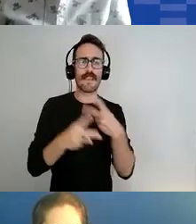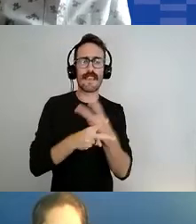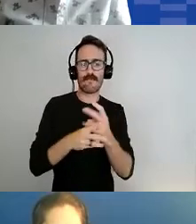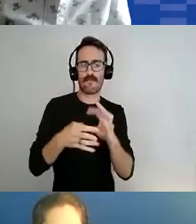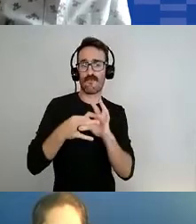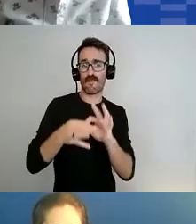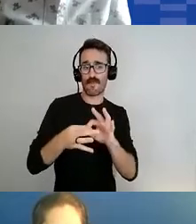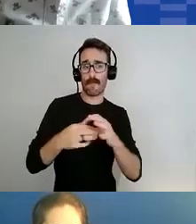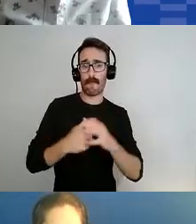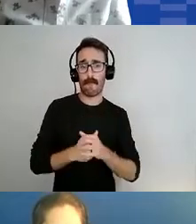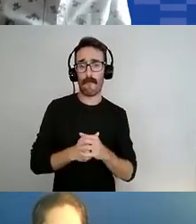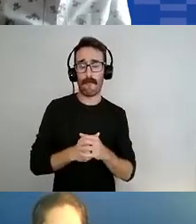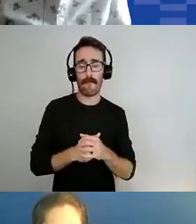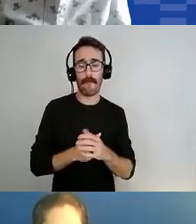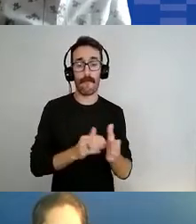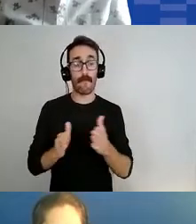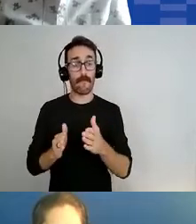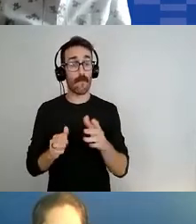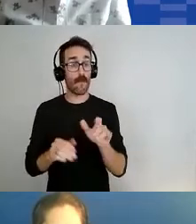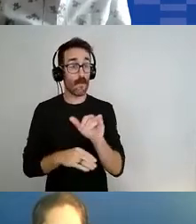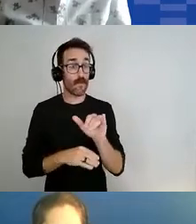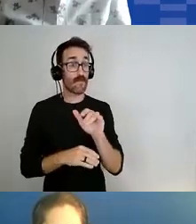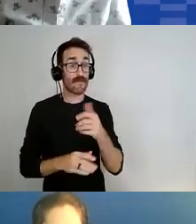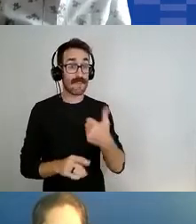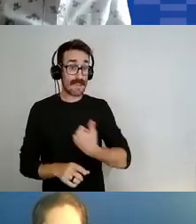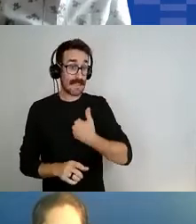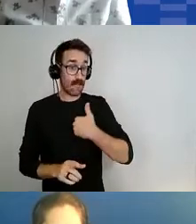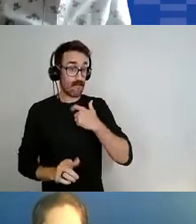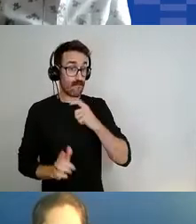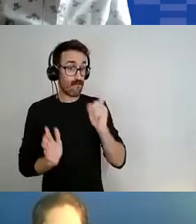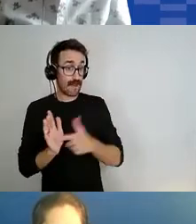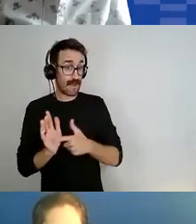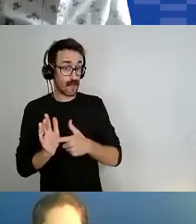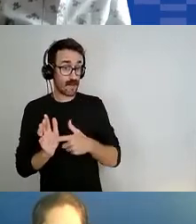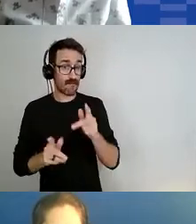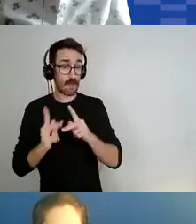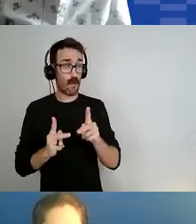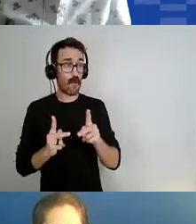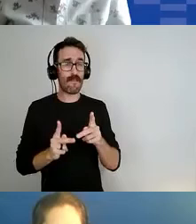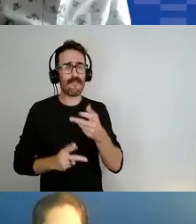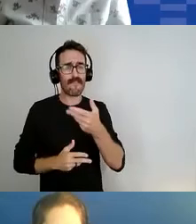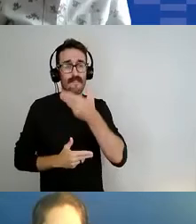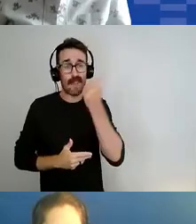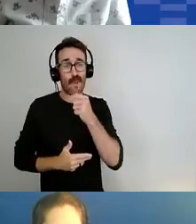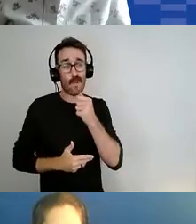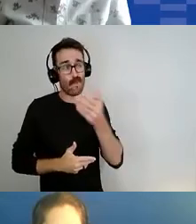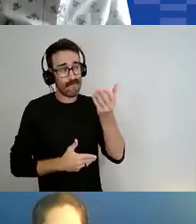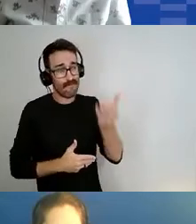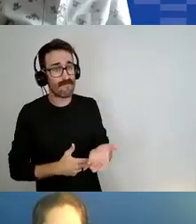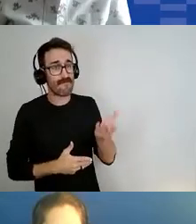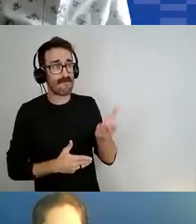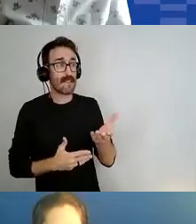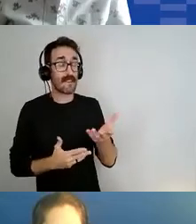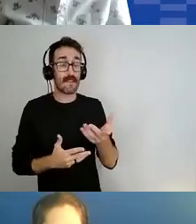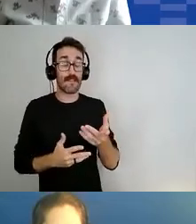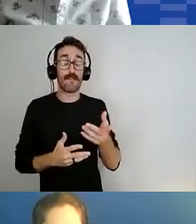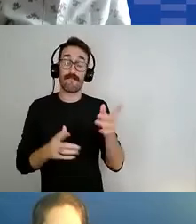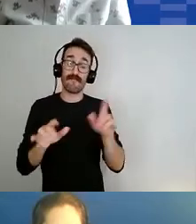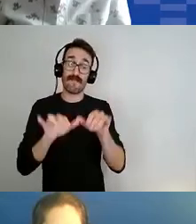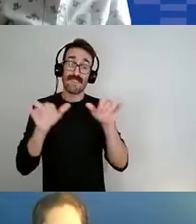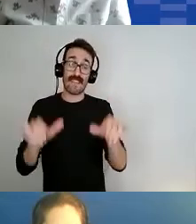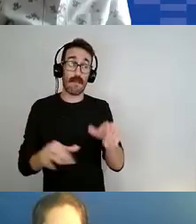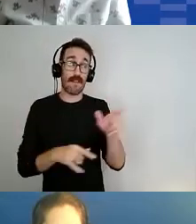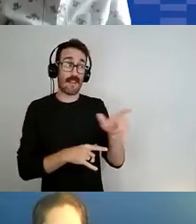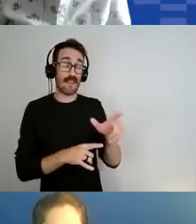And linking with the question of self-recognition were also stories about erasure, and specifically systemic erasure